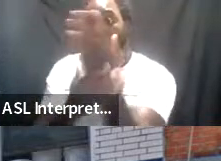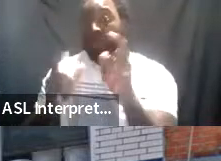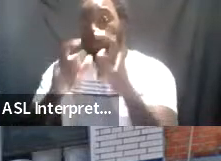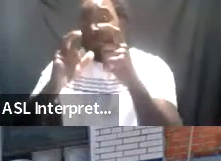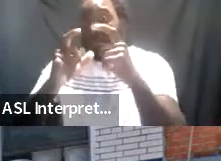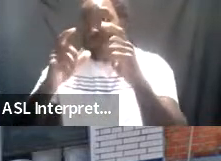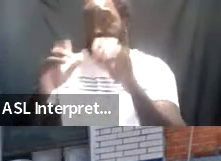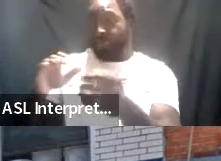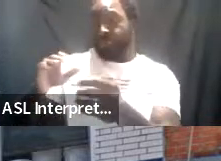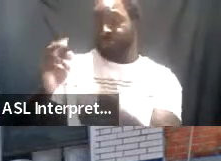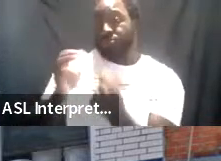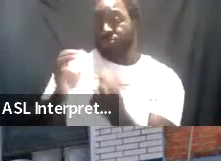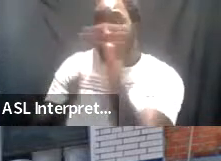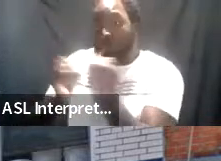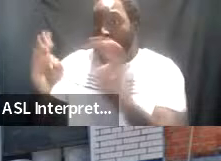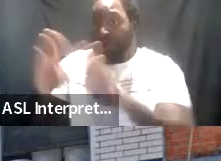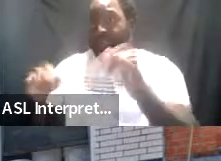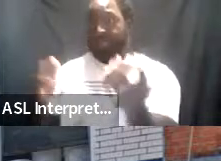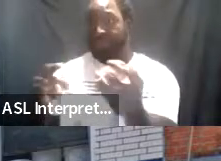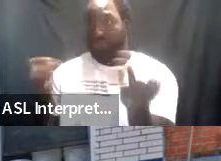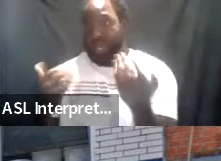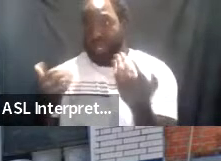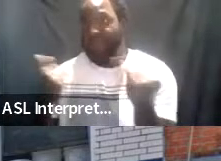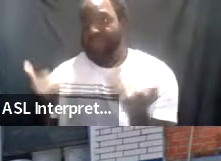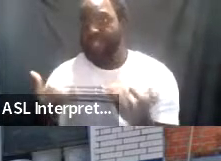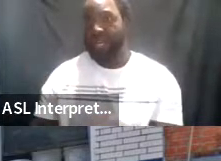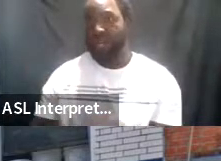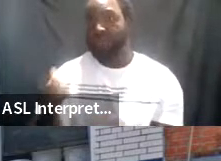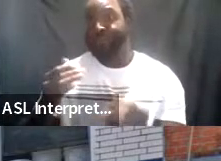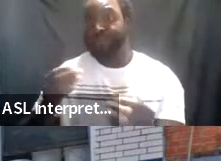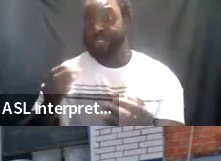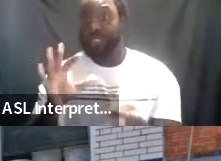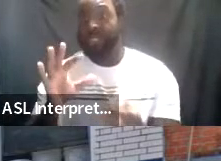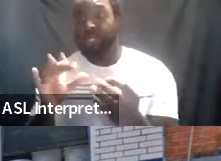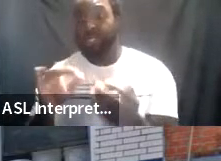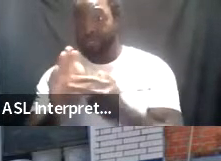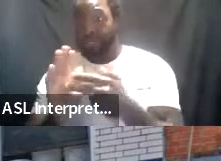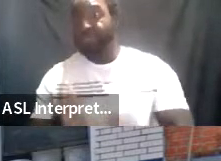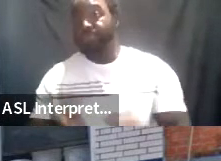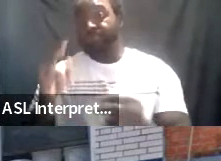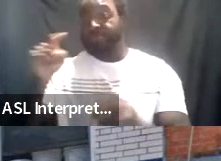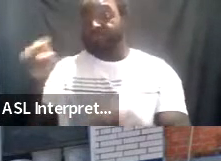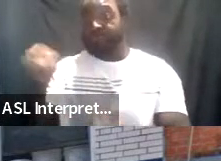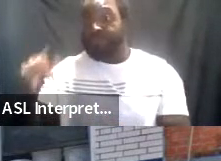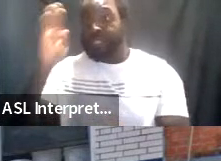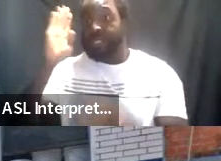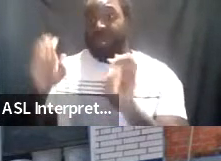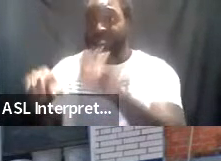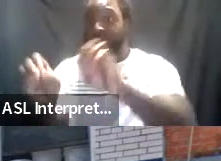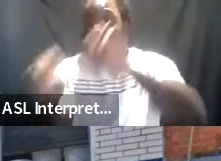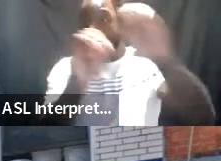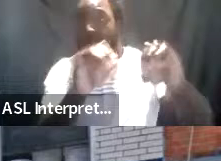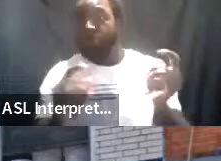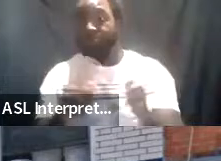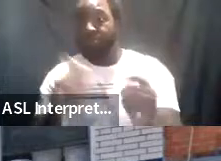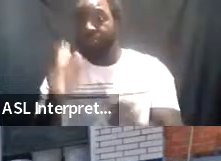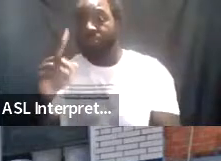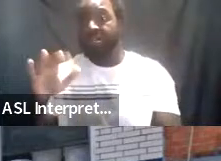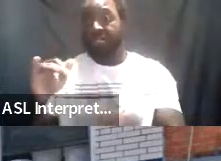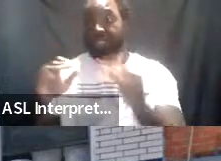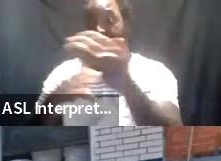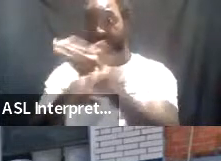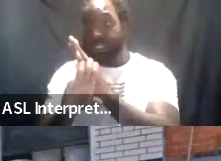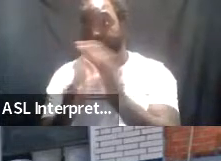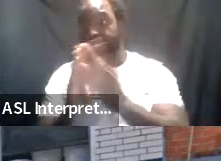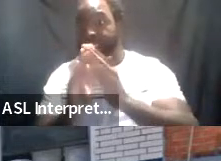in our zoning, they would be considered a food manufacturer and they would have to relocate to one of the city's industrial